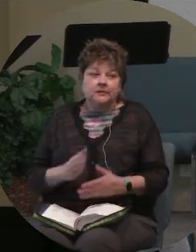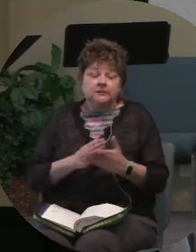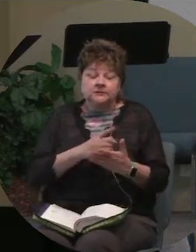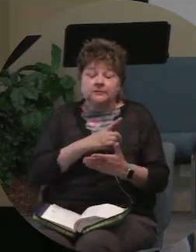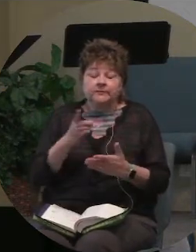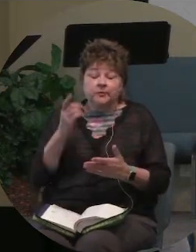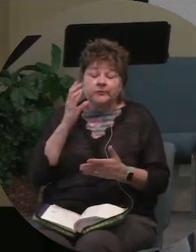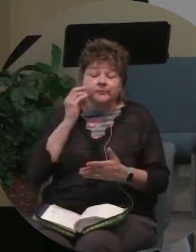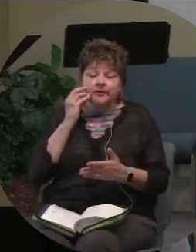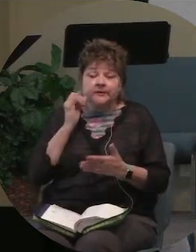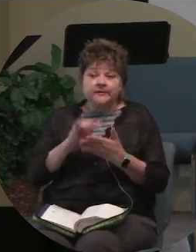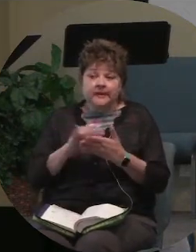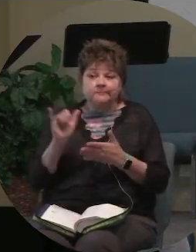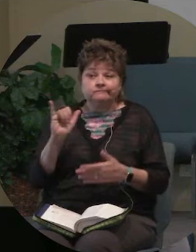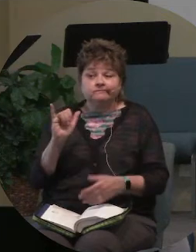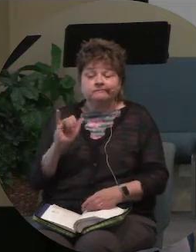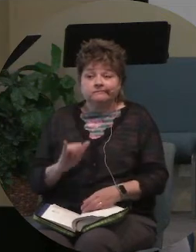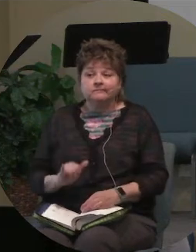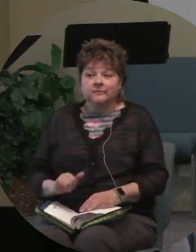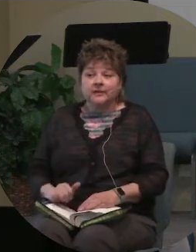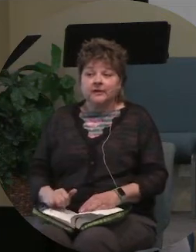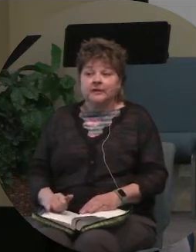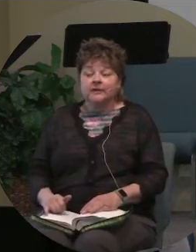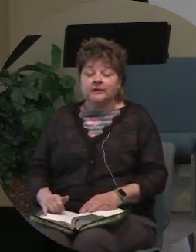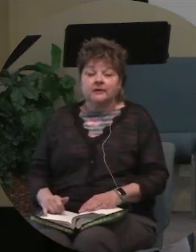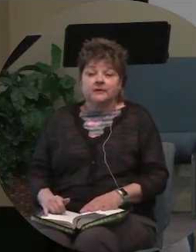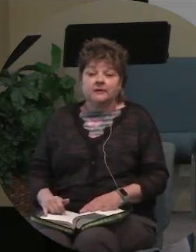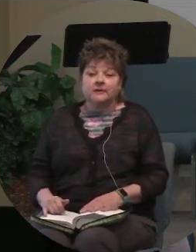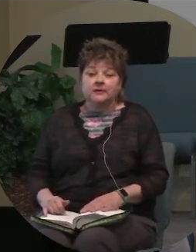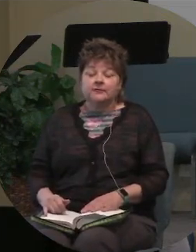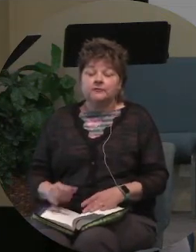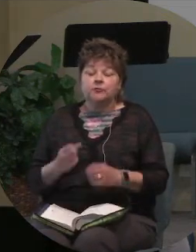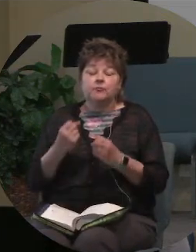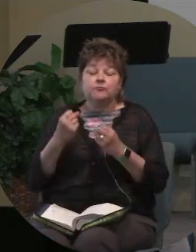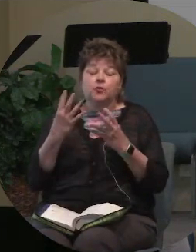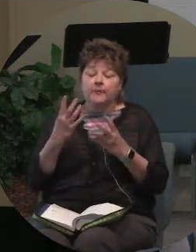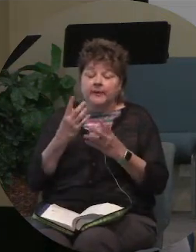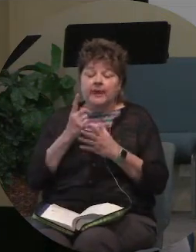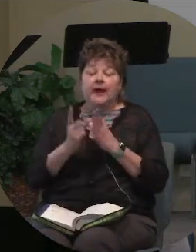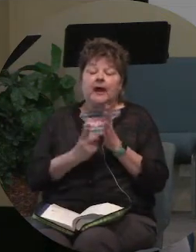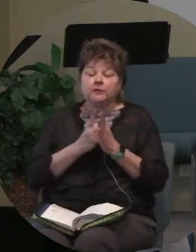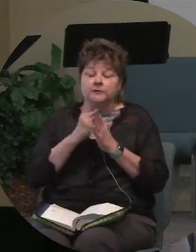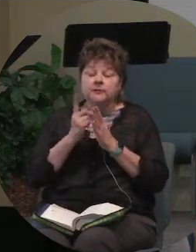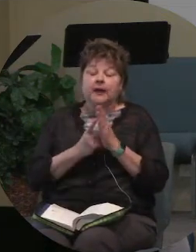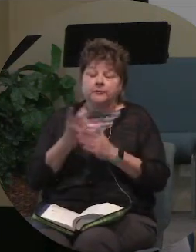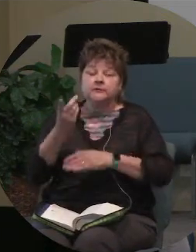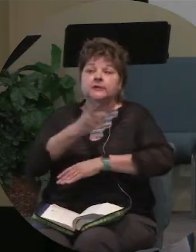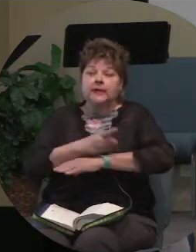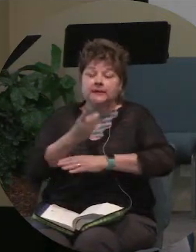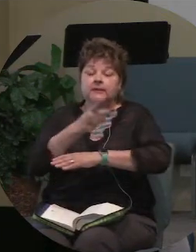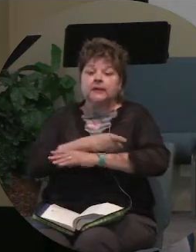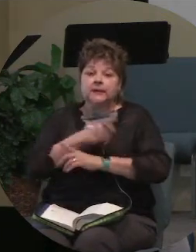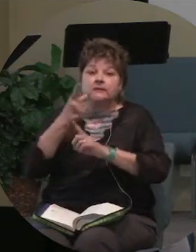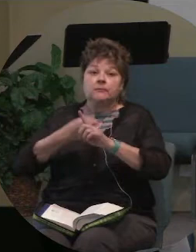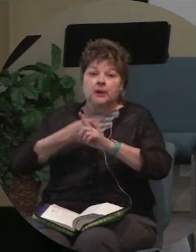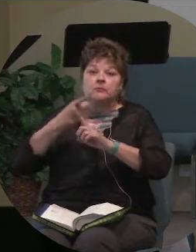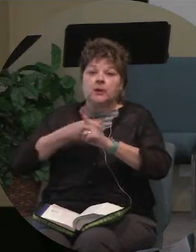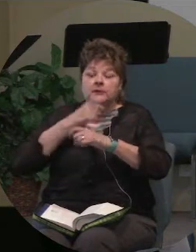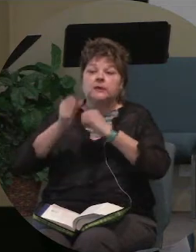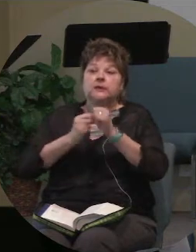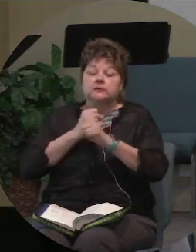have experienced that. You've spent so many hours and so many days and so many months and years going to doctors